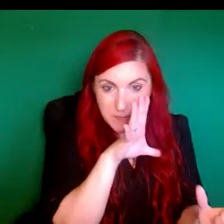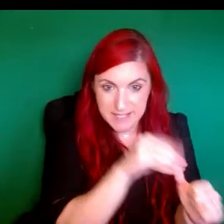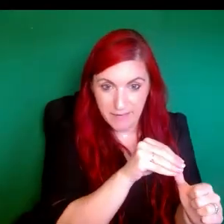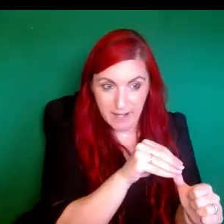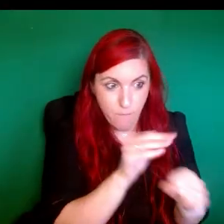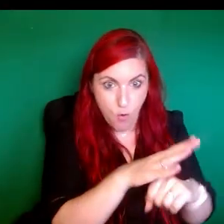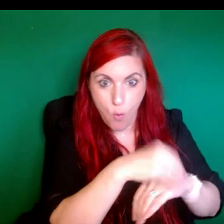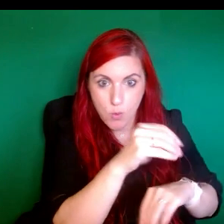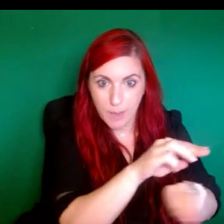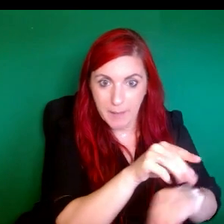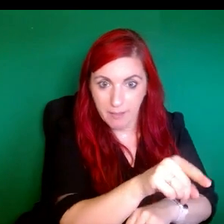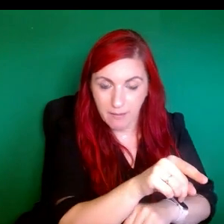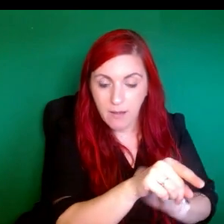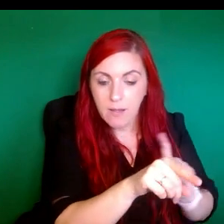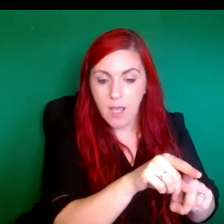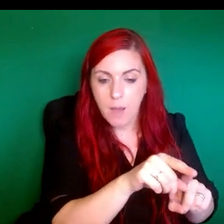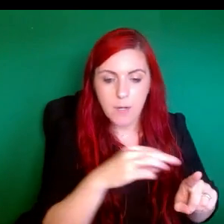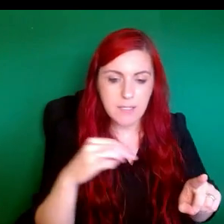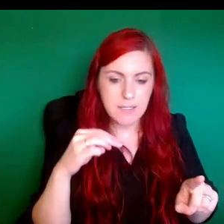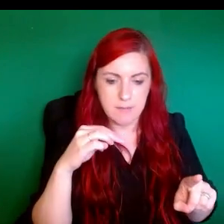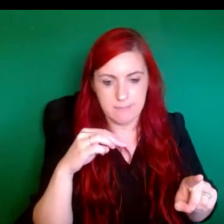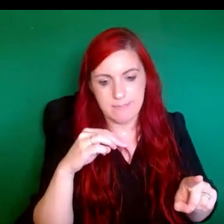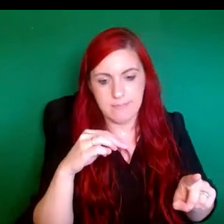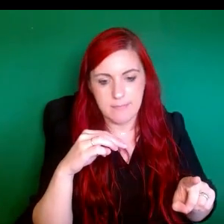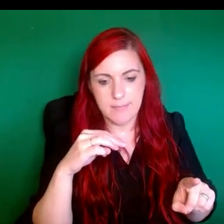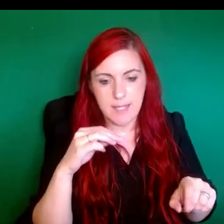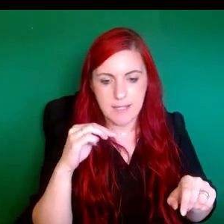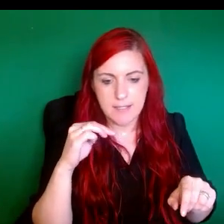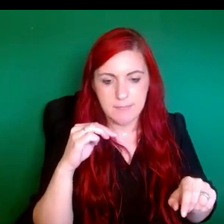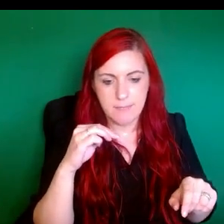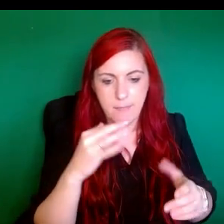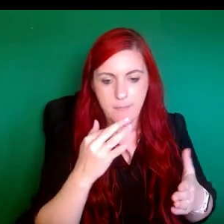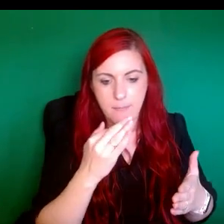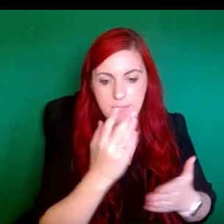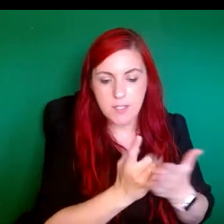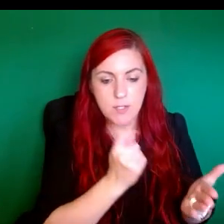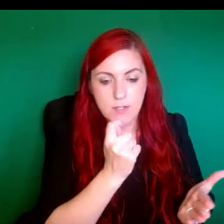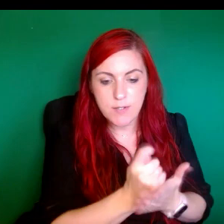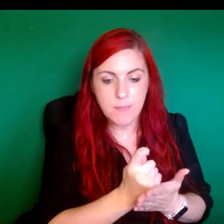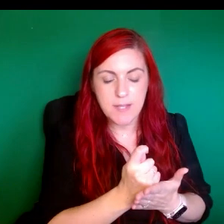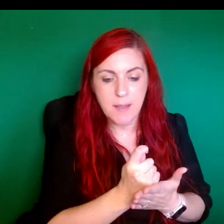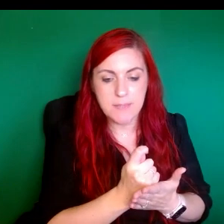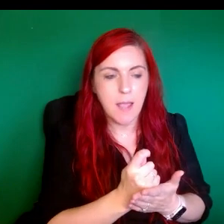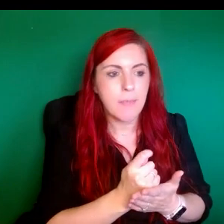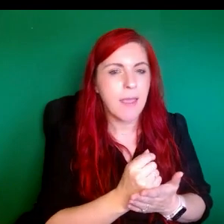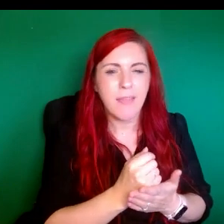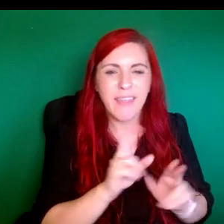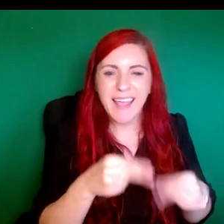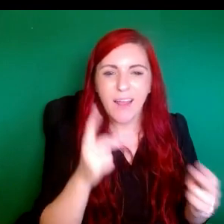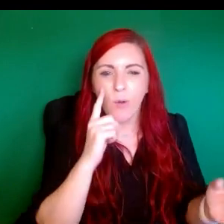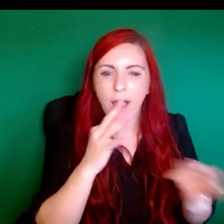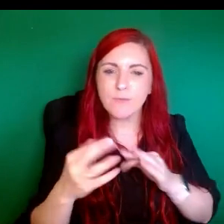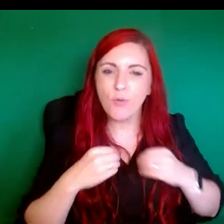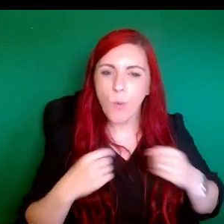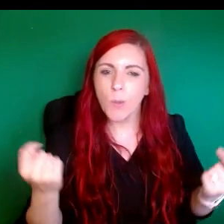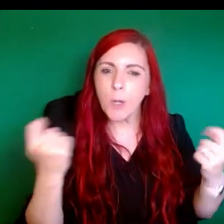over time that they're unable maybe to maintain the communal areas, and So corporates are coming in regularly to